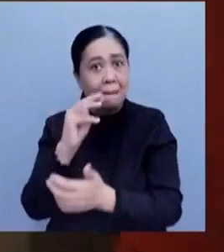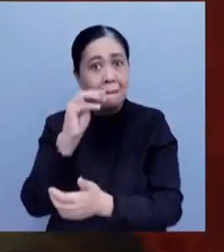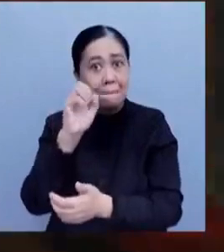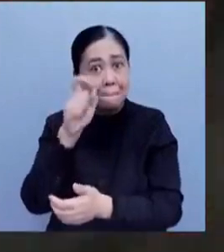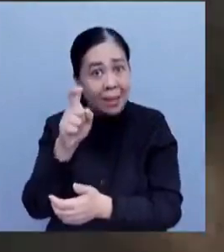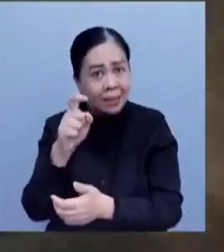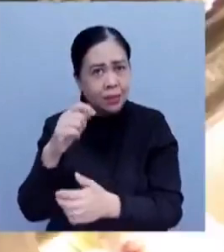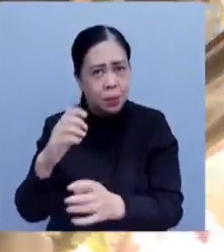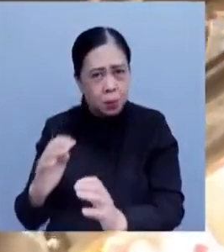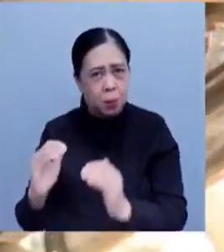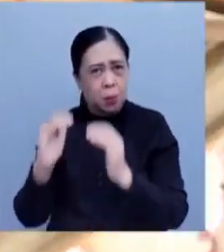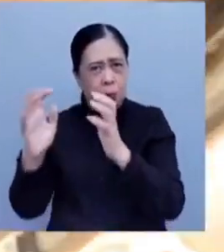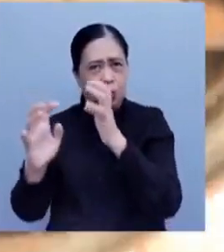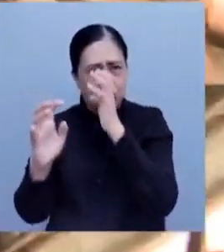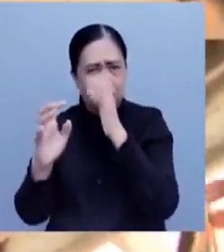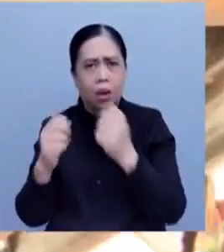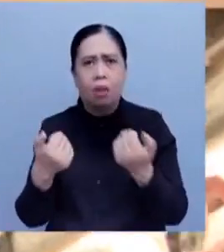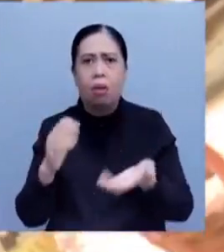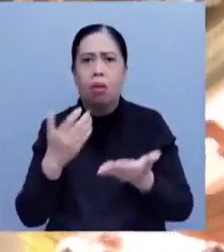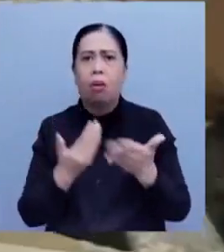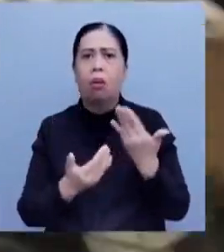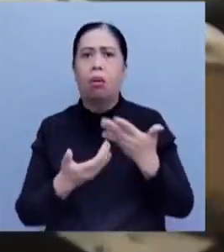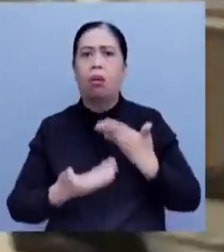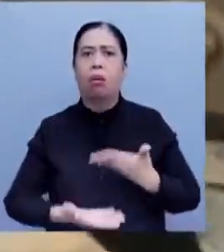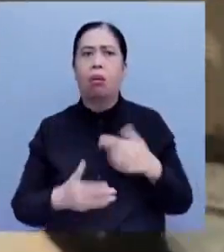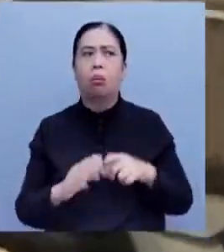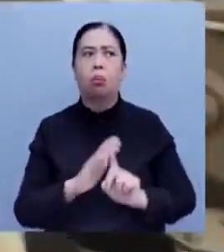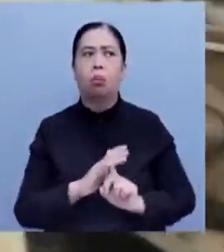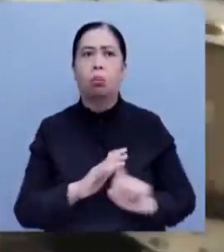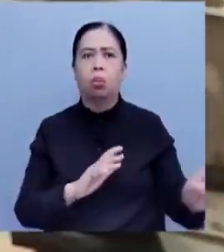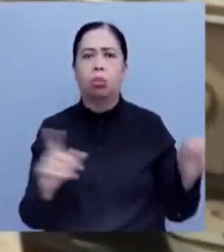compound be able to accomplish all of this